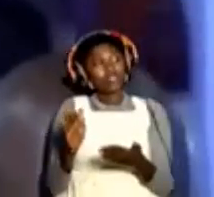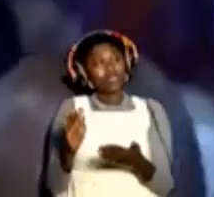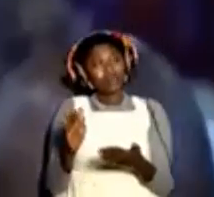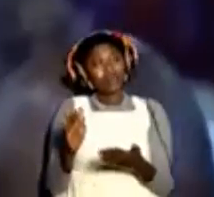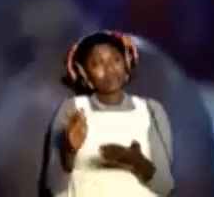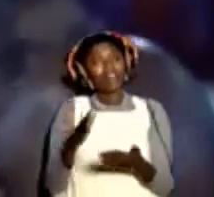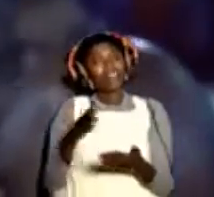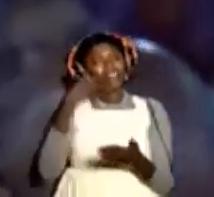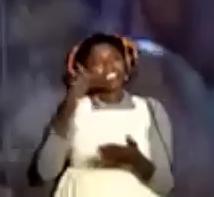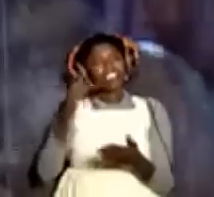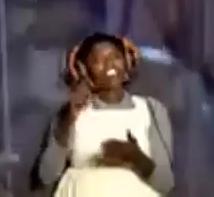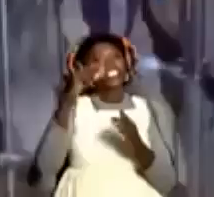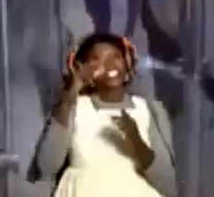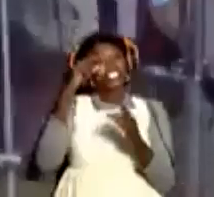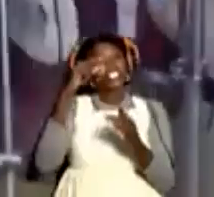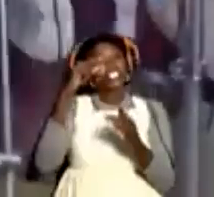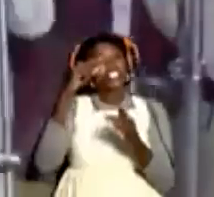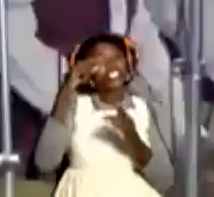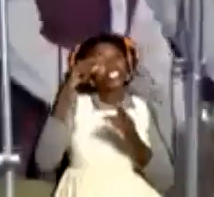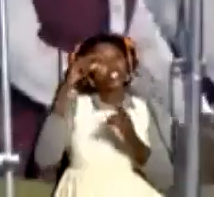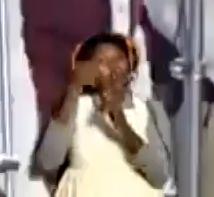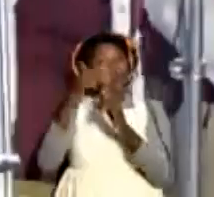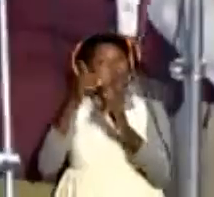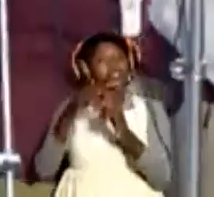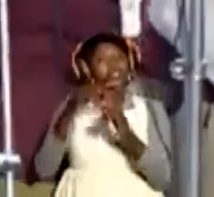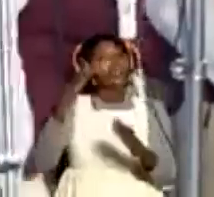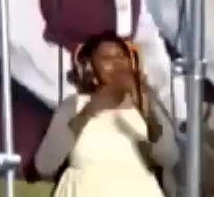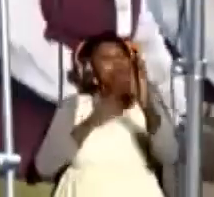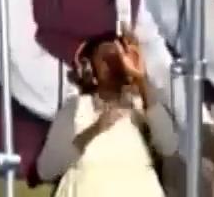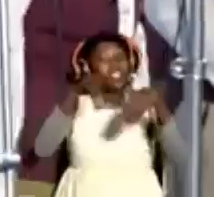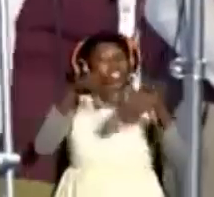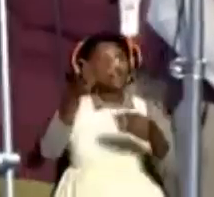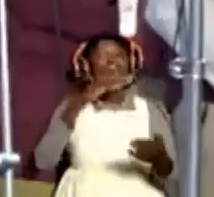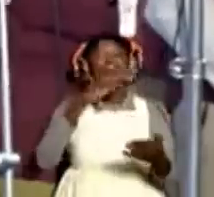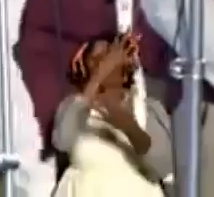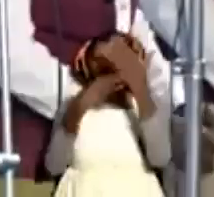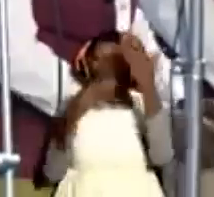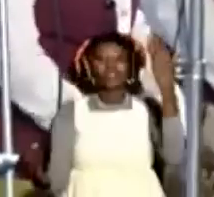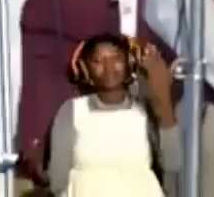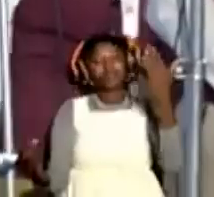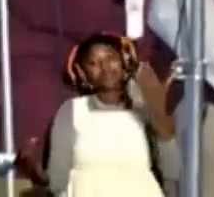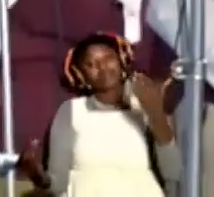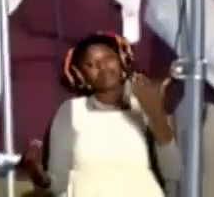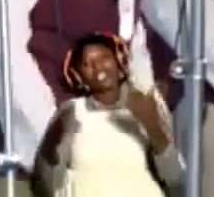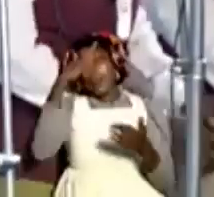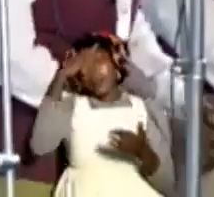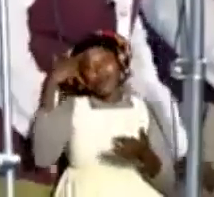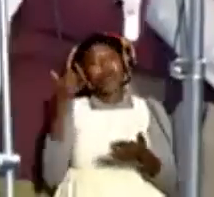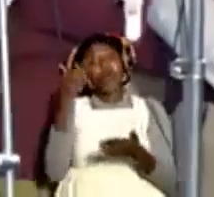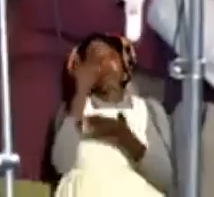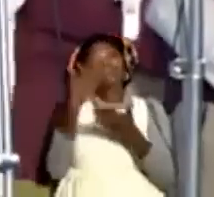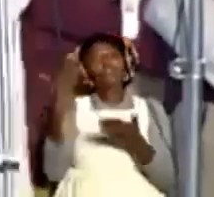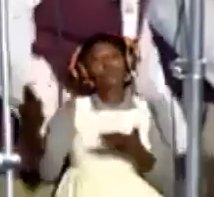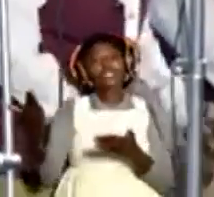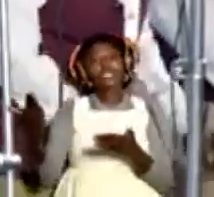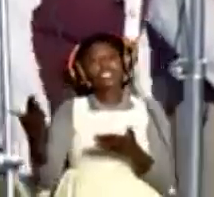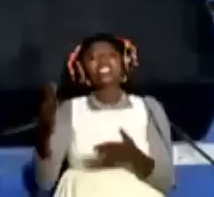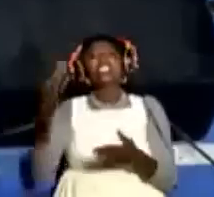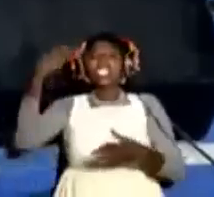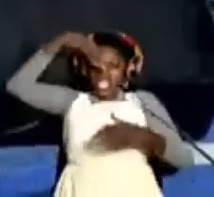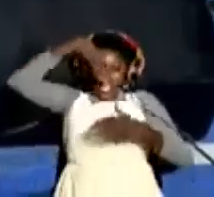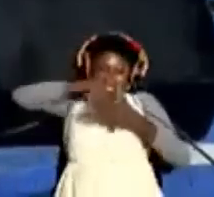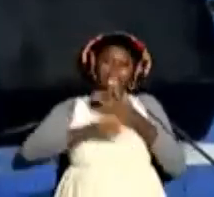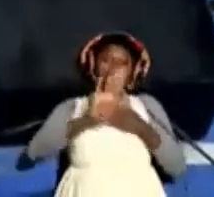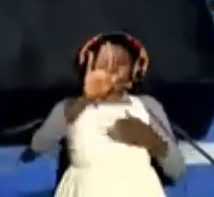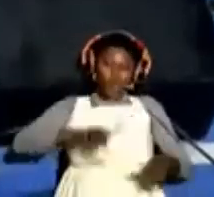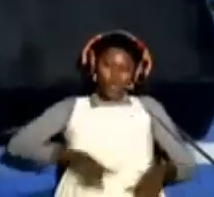The utterance that God gave you before is lost. Because something crept into your life.